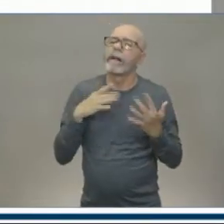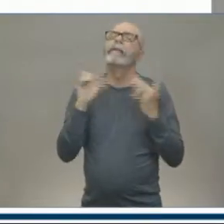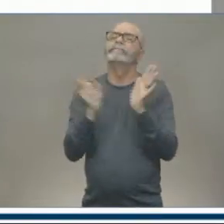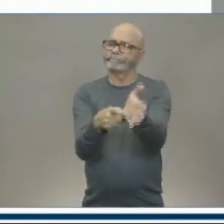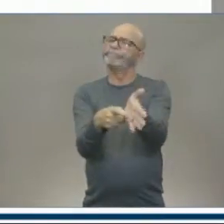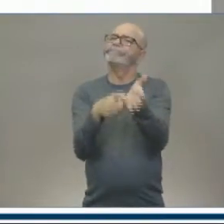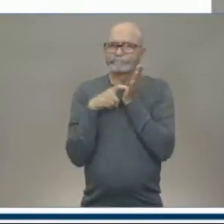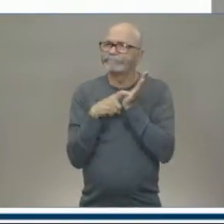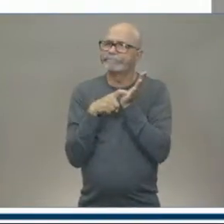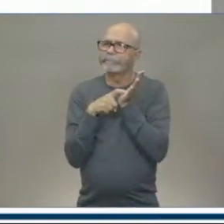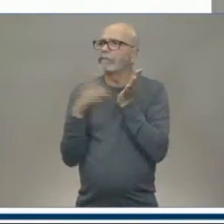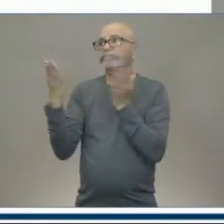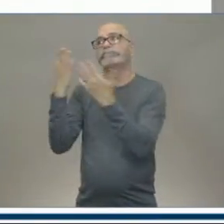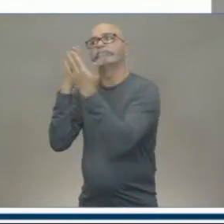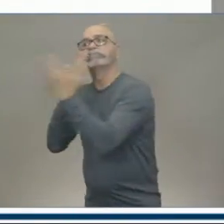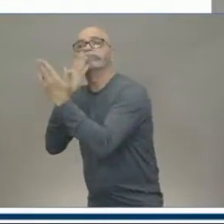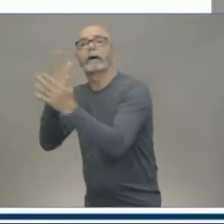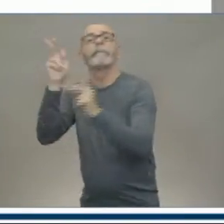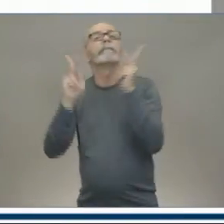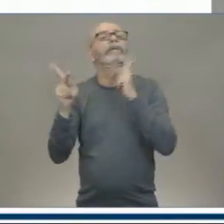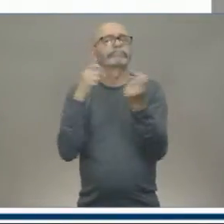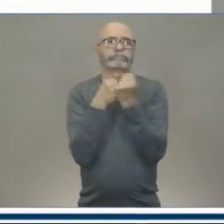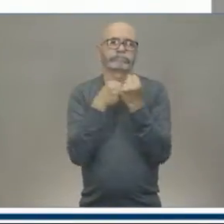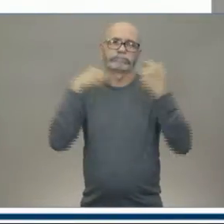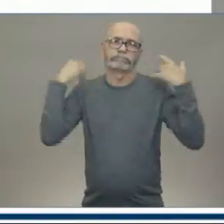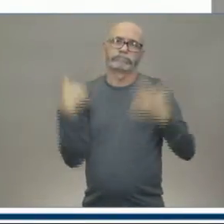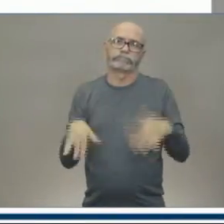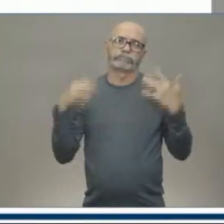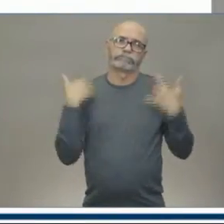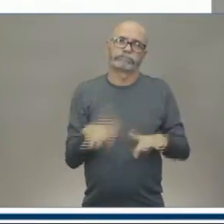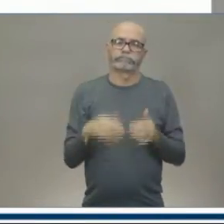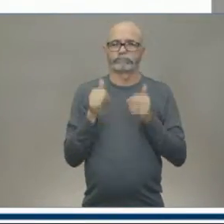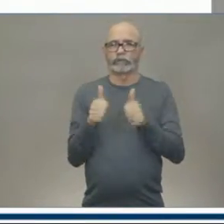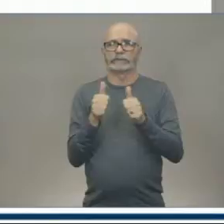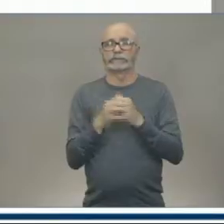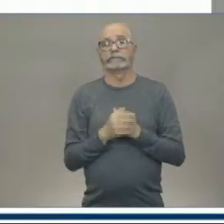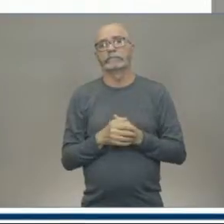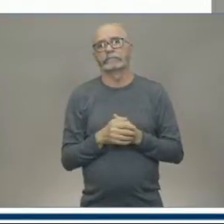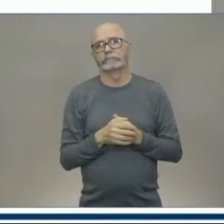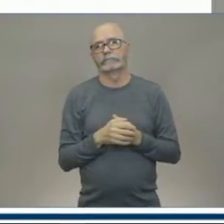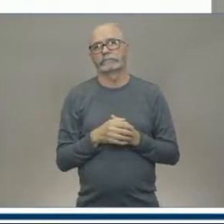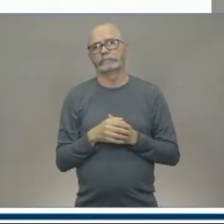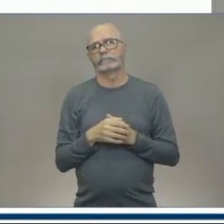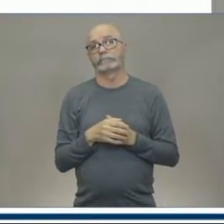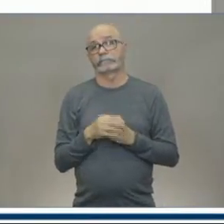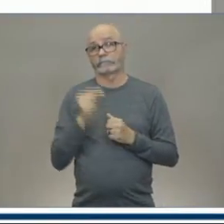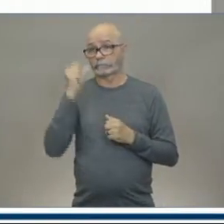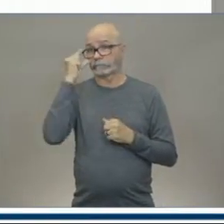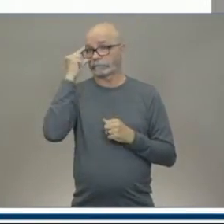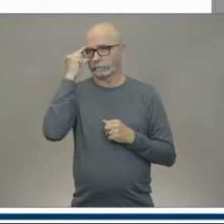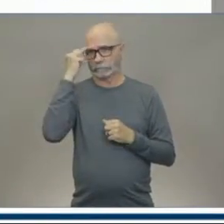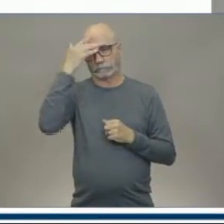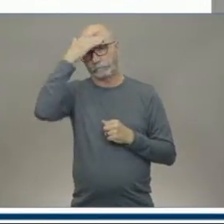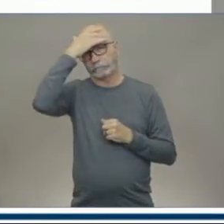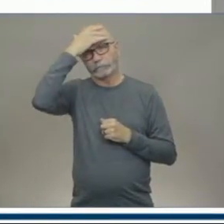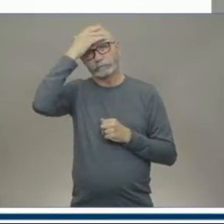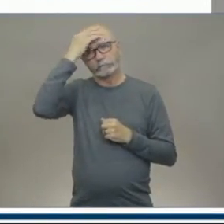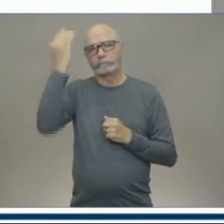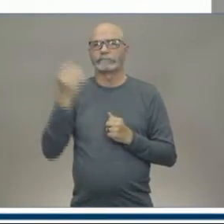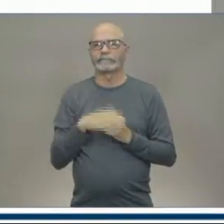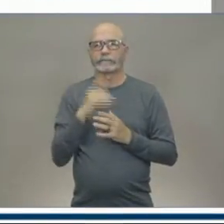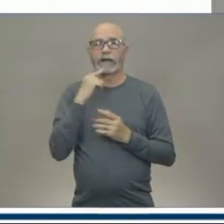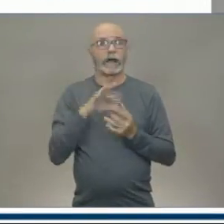for their support for this measure. As the Premier had said, while we're not targeting bars and